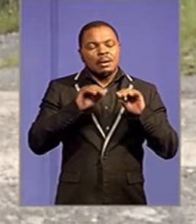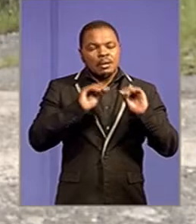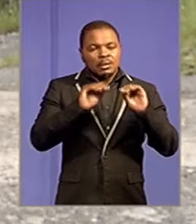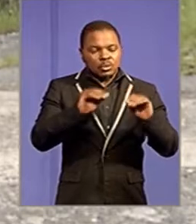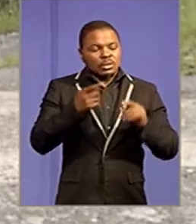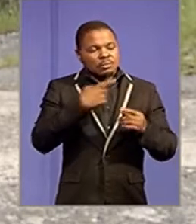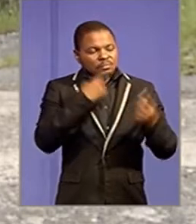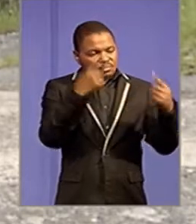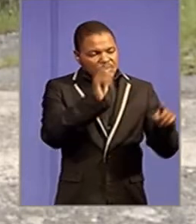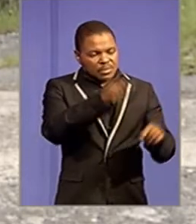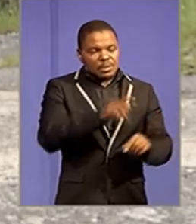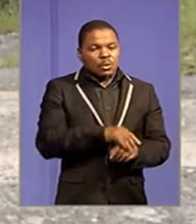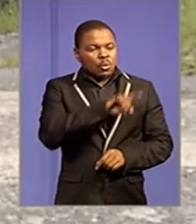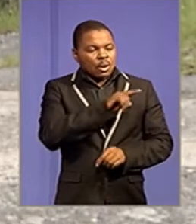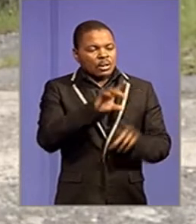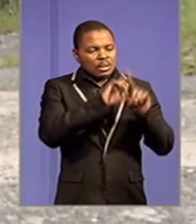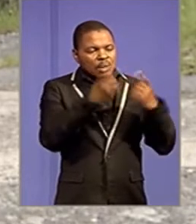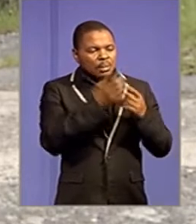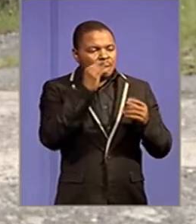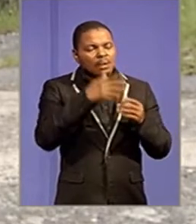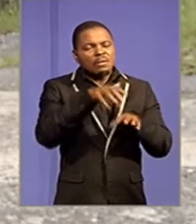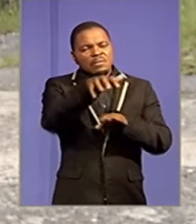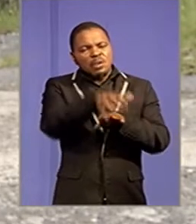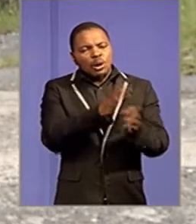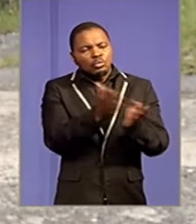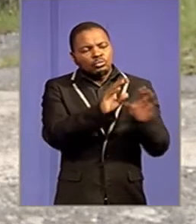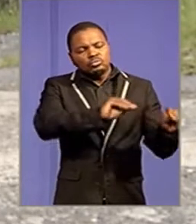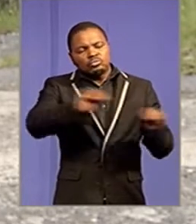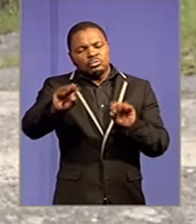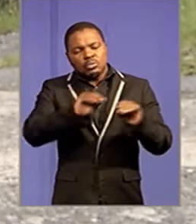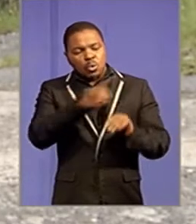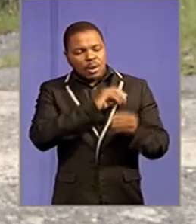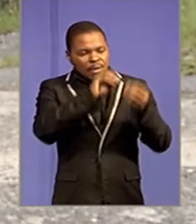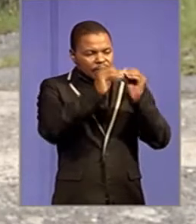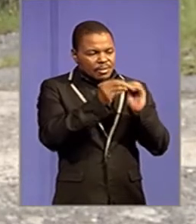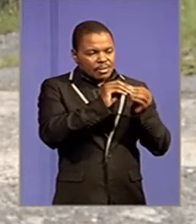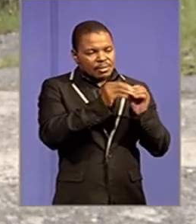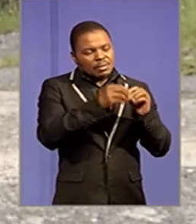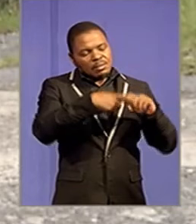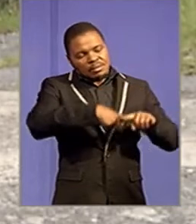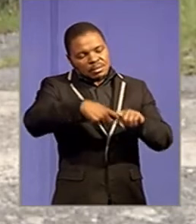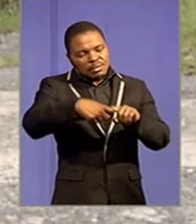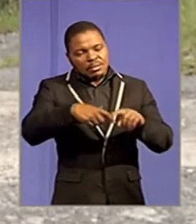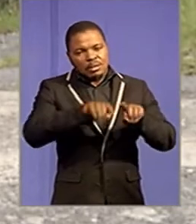dikolong tše tharo tša dipolaseng ge ba santše ba rulaganyetša diphapošiborutelo tša go thetha.